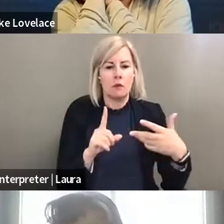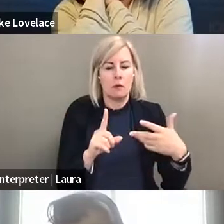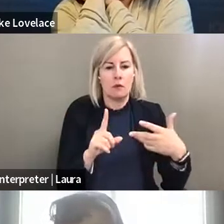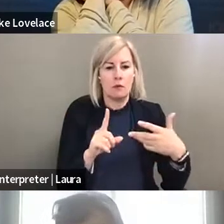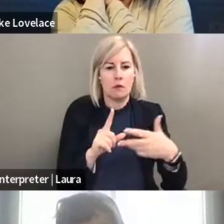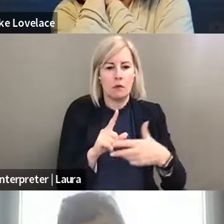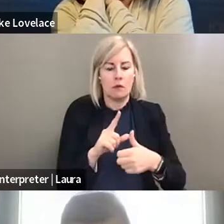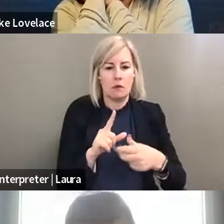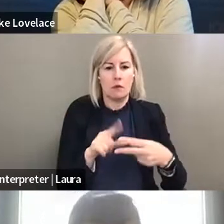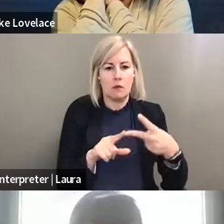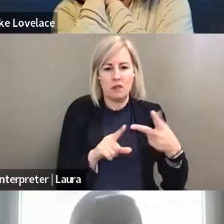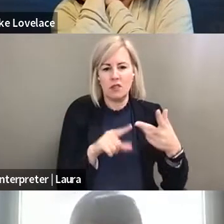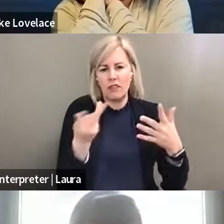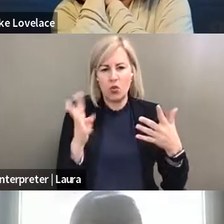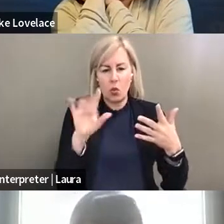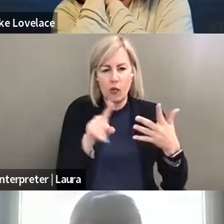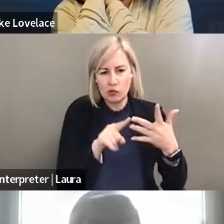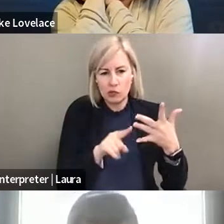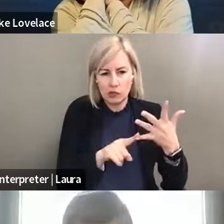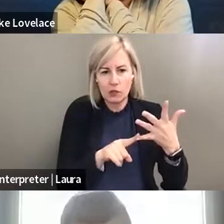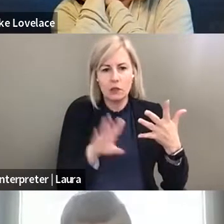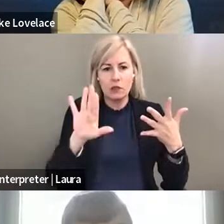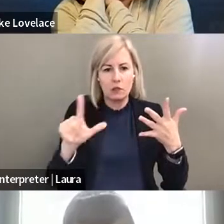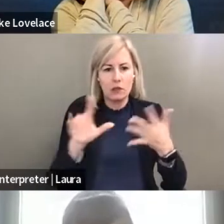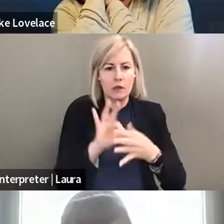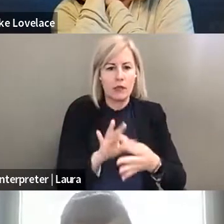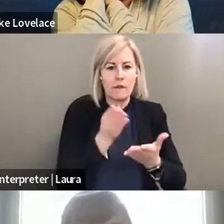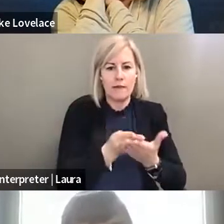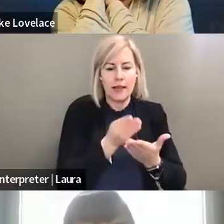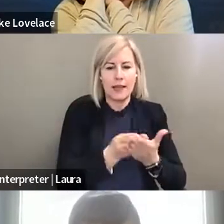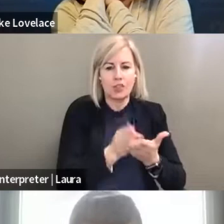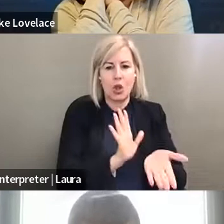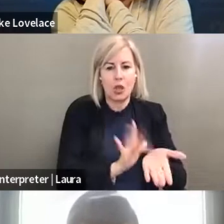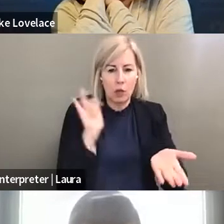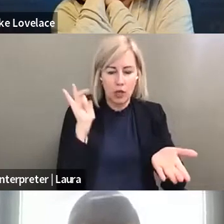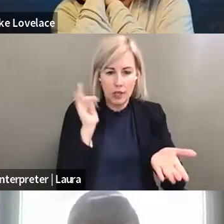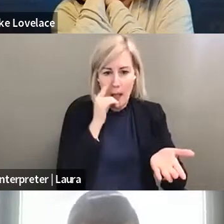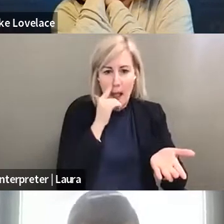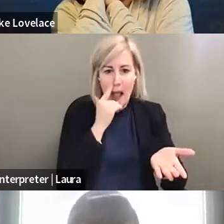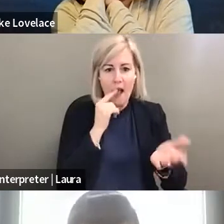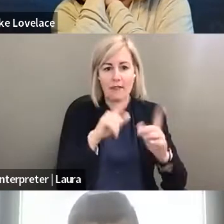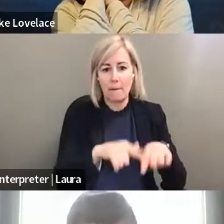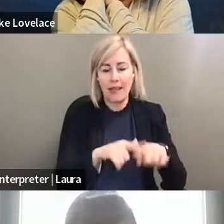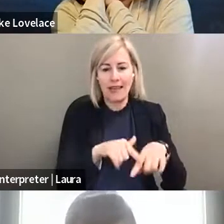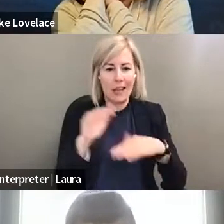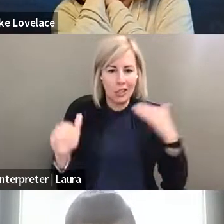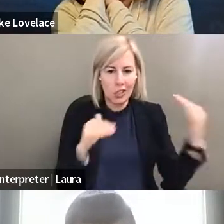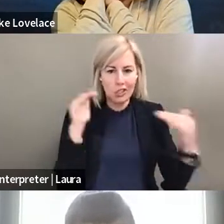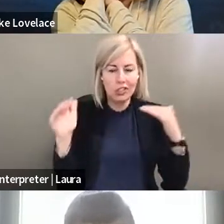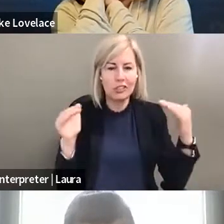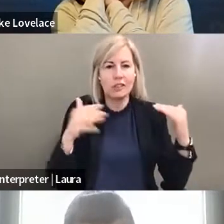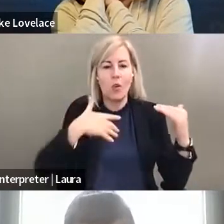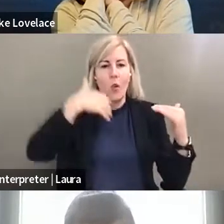can take note of there. There's a bill on financial exploitation of dependent adults and older